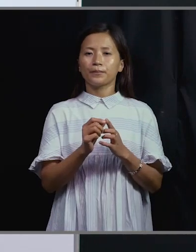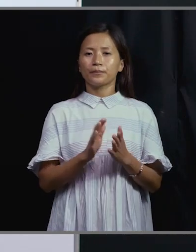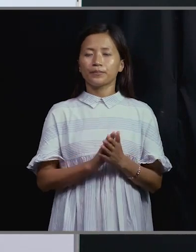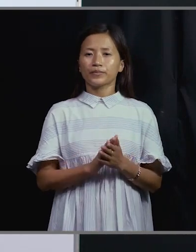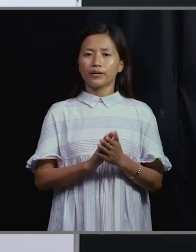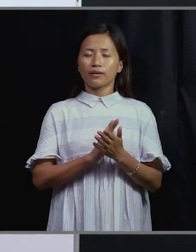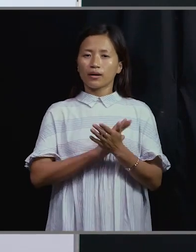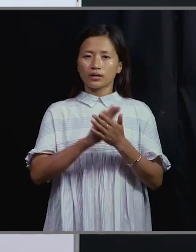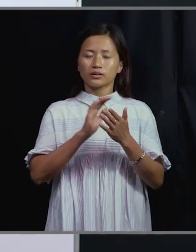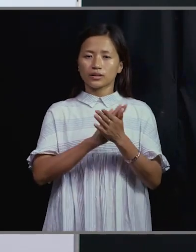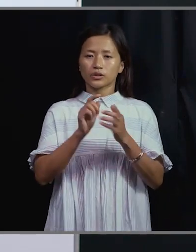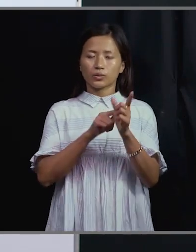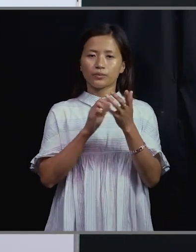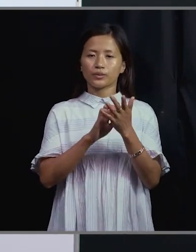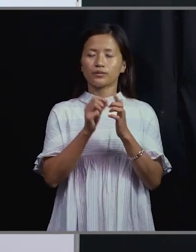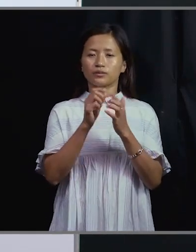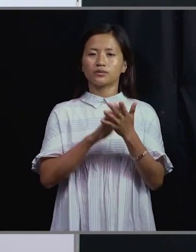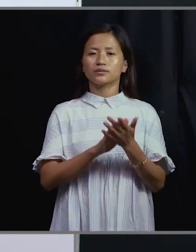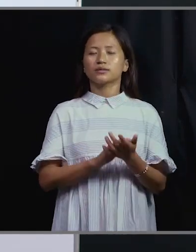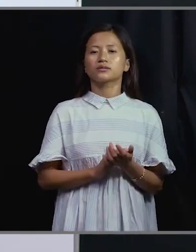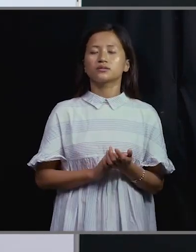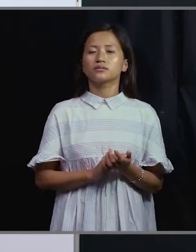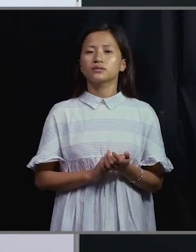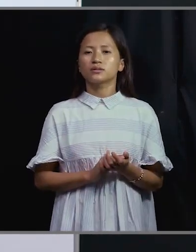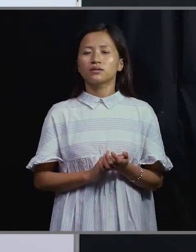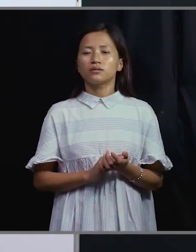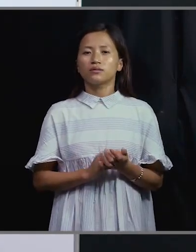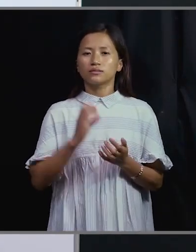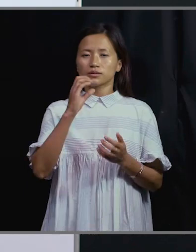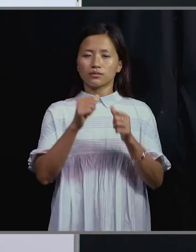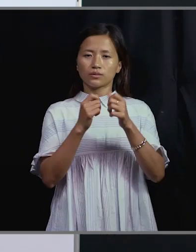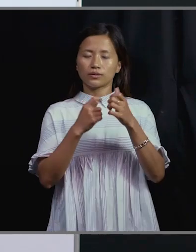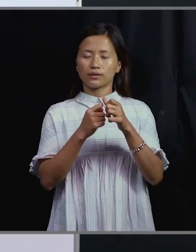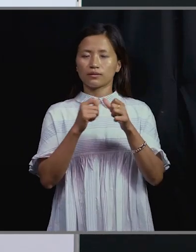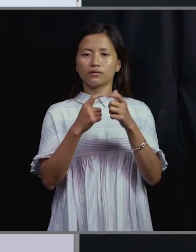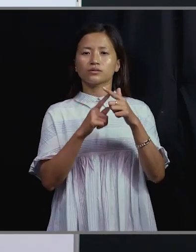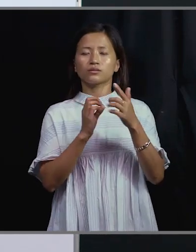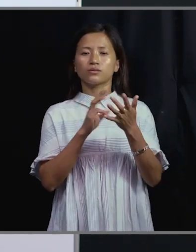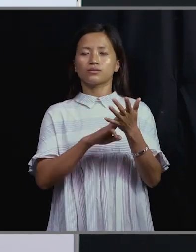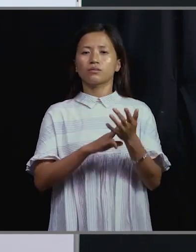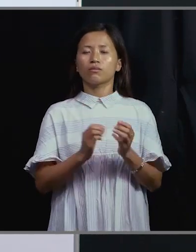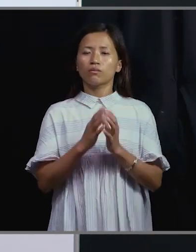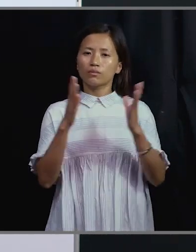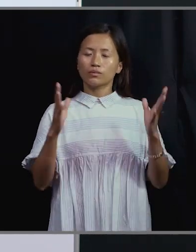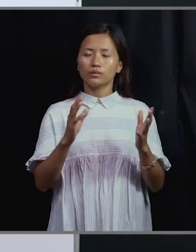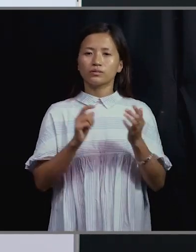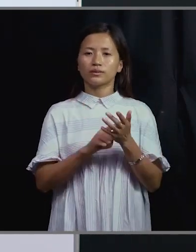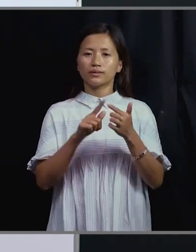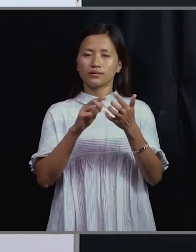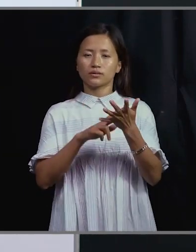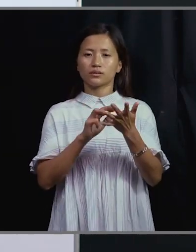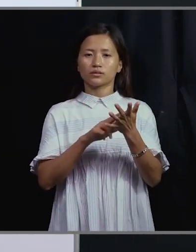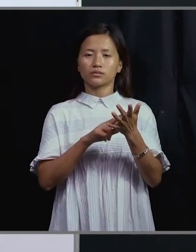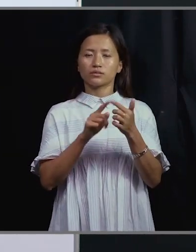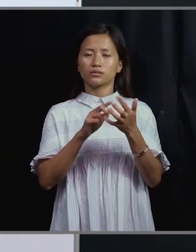sp2 hybridized. Now sp2 hybridized carbon atoms, they are more electronegative, and